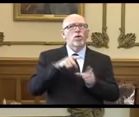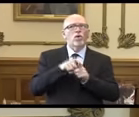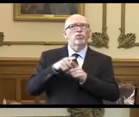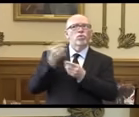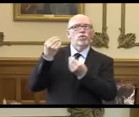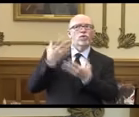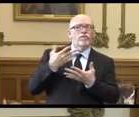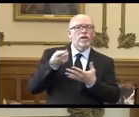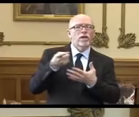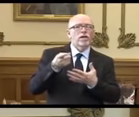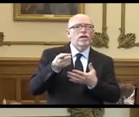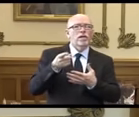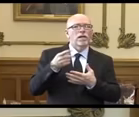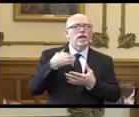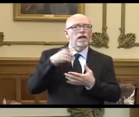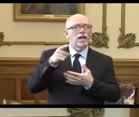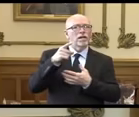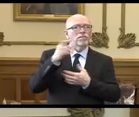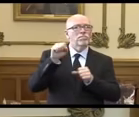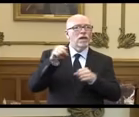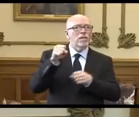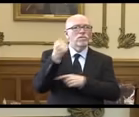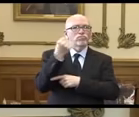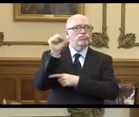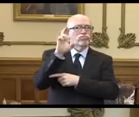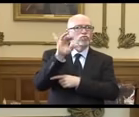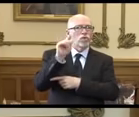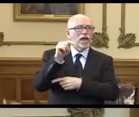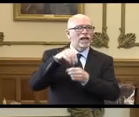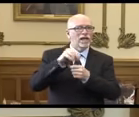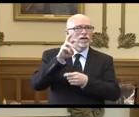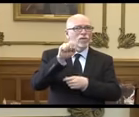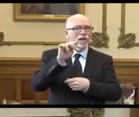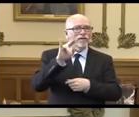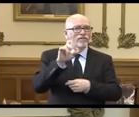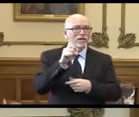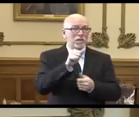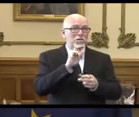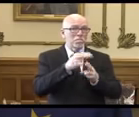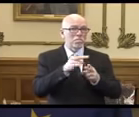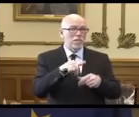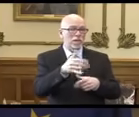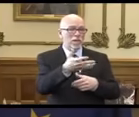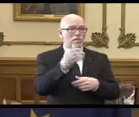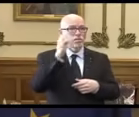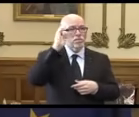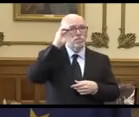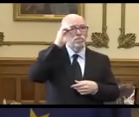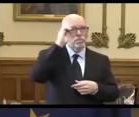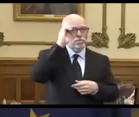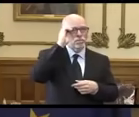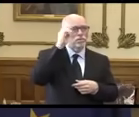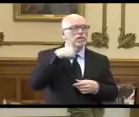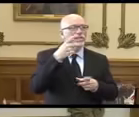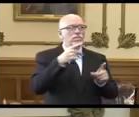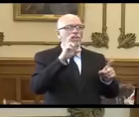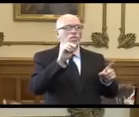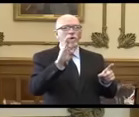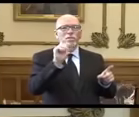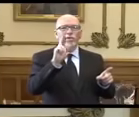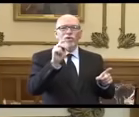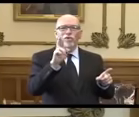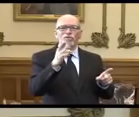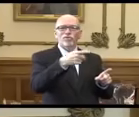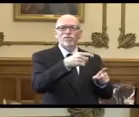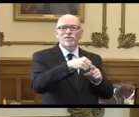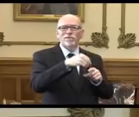notified of a potential riot at Westville sometime last week. Could you address those questions? I could, but I see Rob Carter